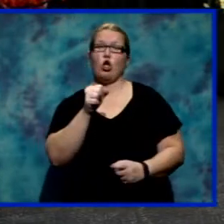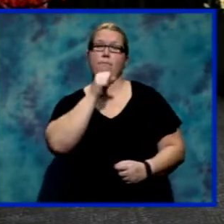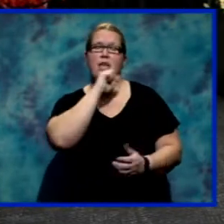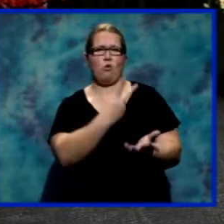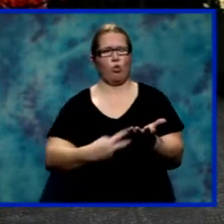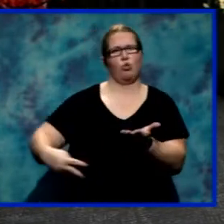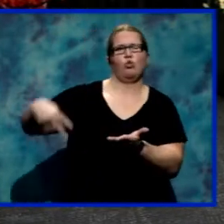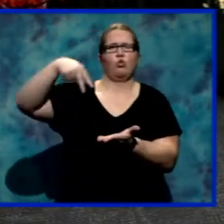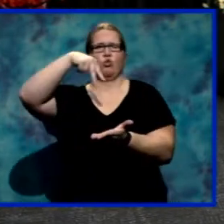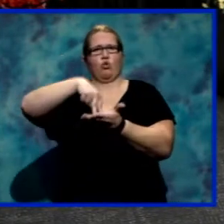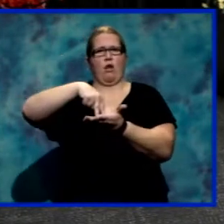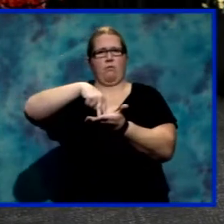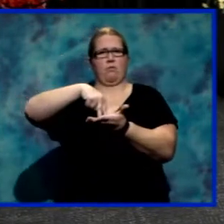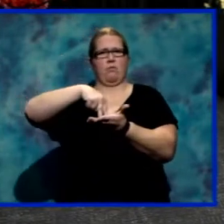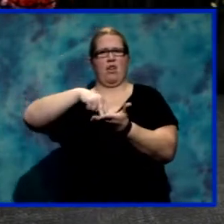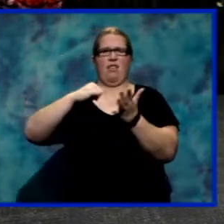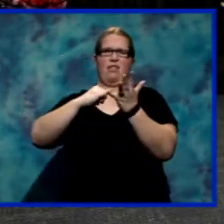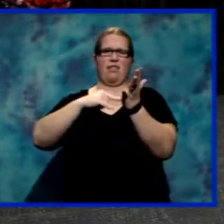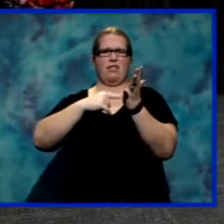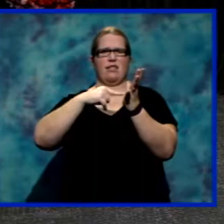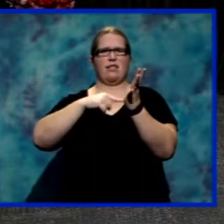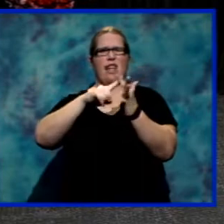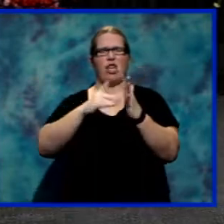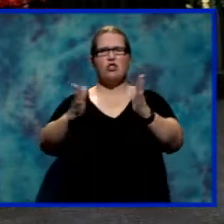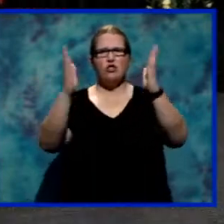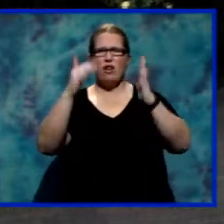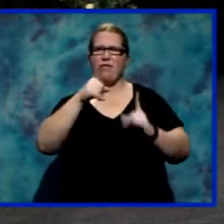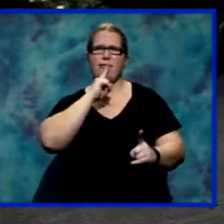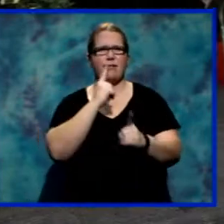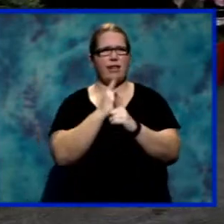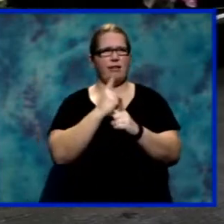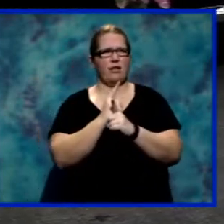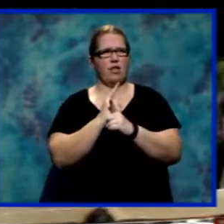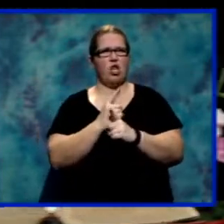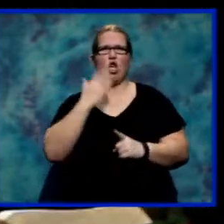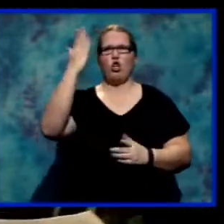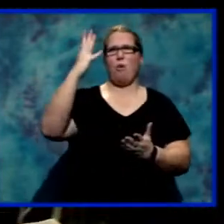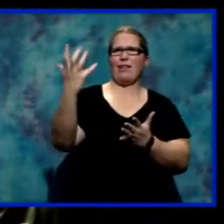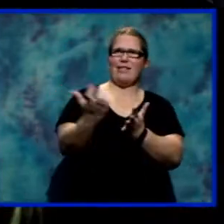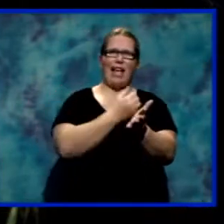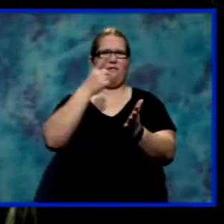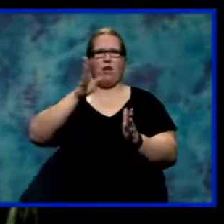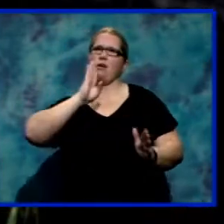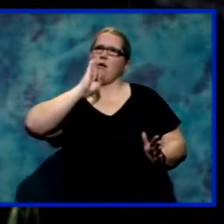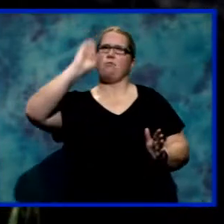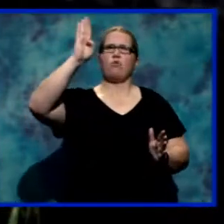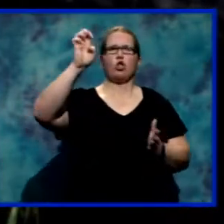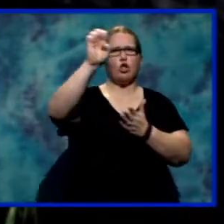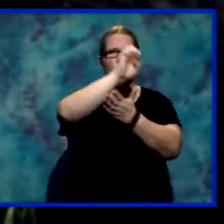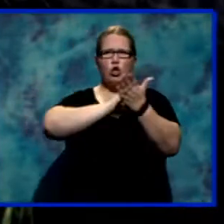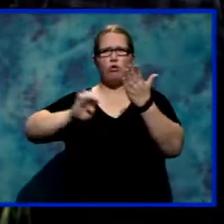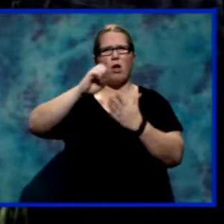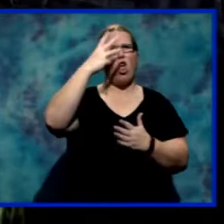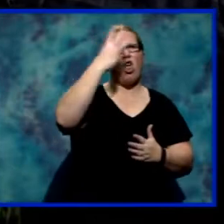up to the state church and they said, you are saved, and they preached this to Europe in the 13